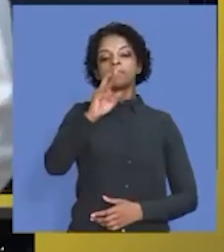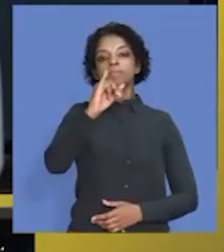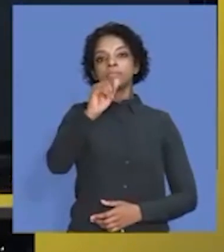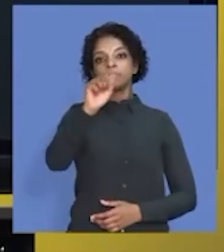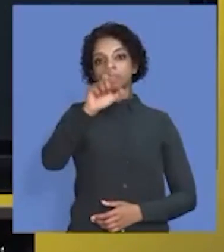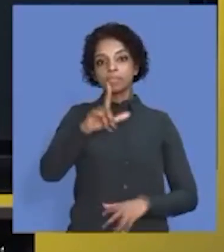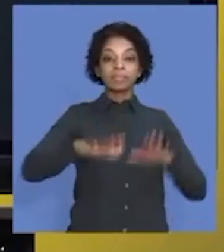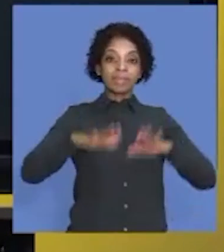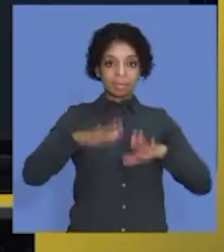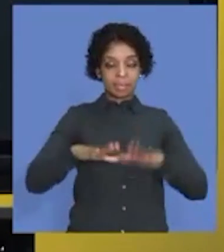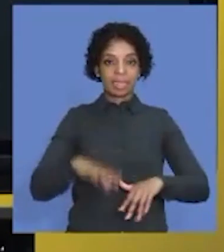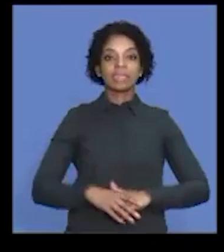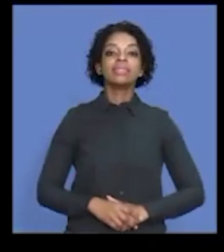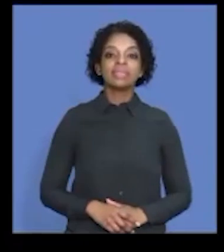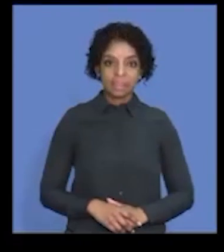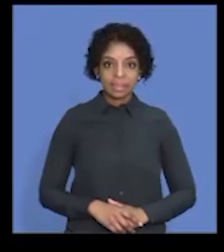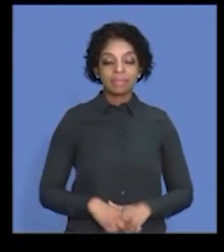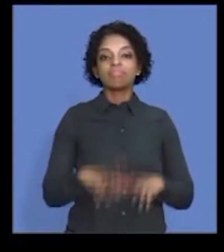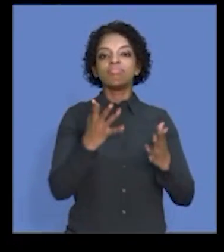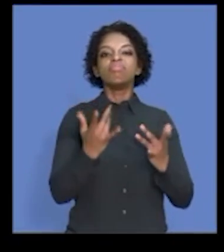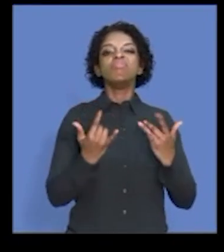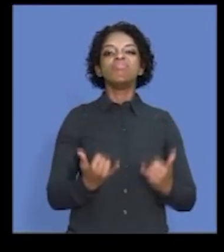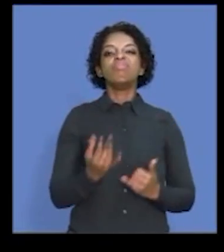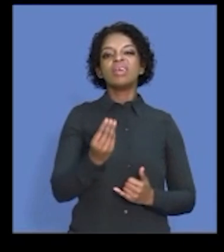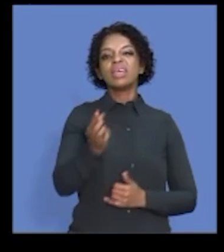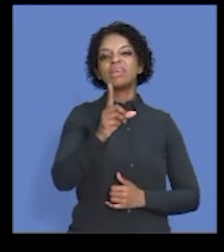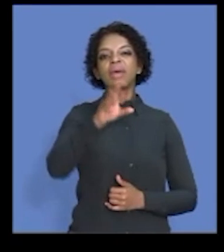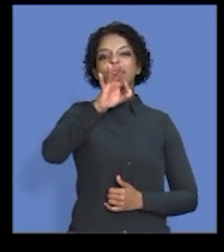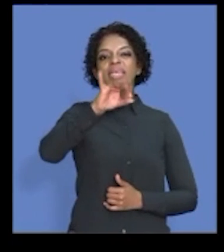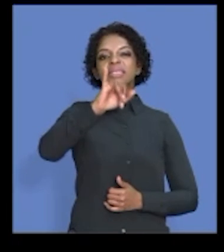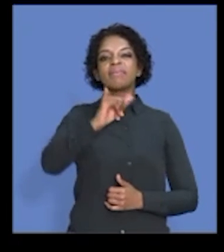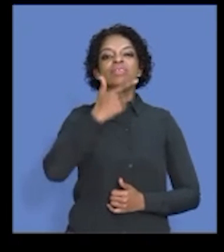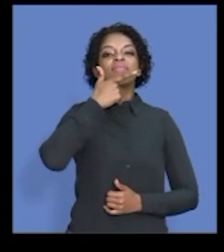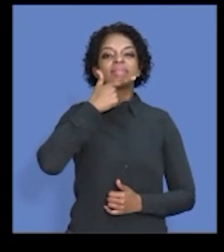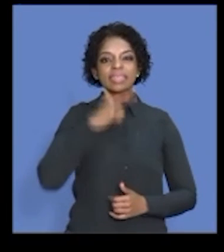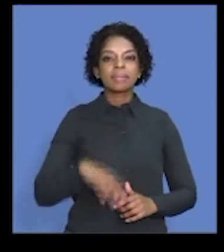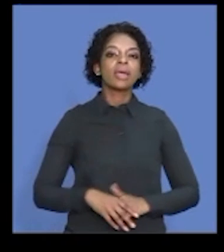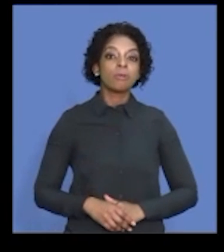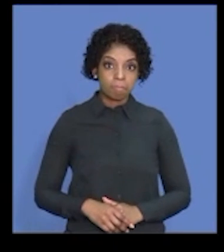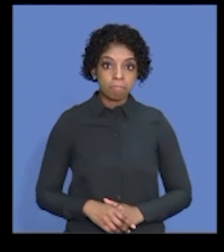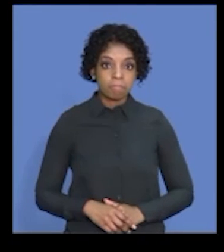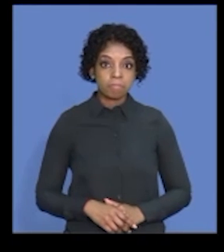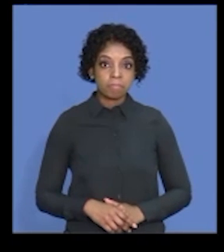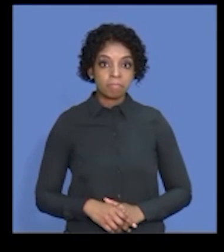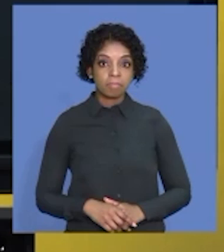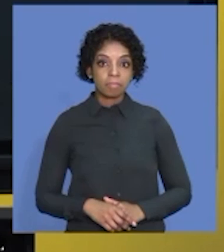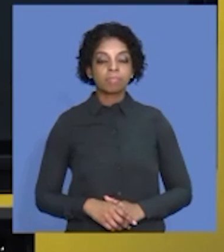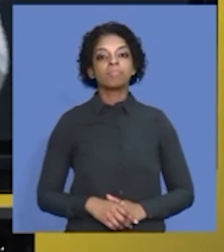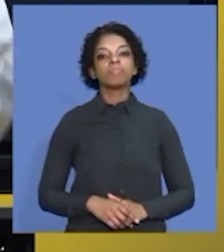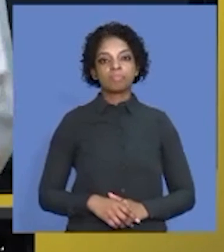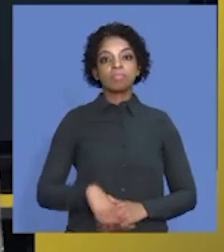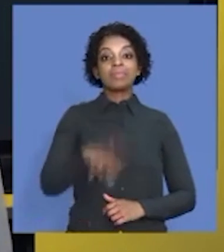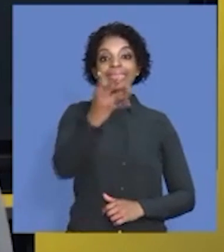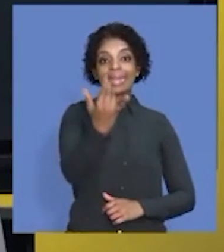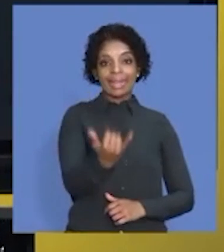Great. What are we told? Financial year end, 31st of December, right? Write